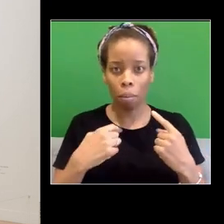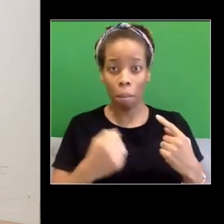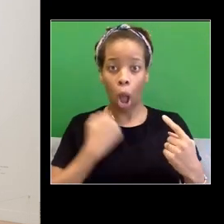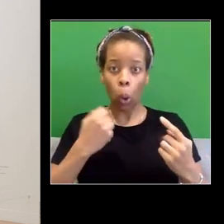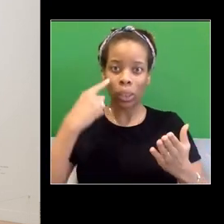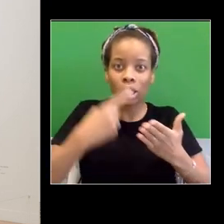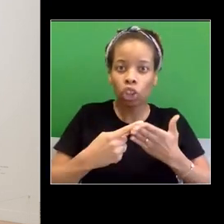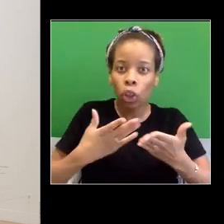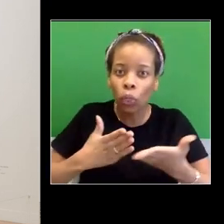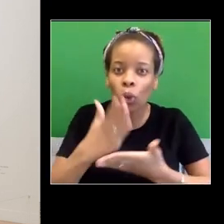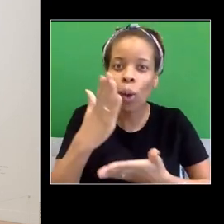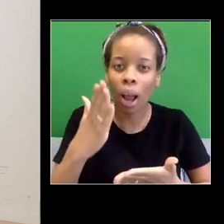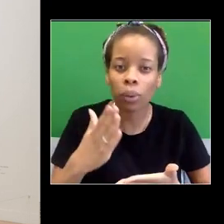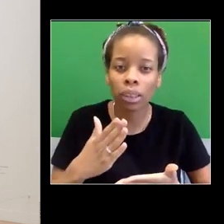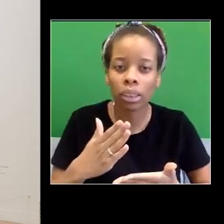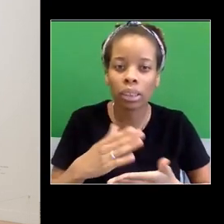as I go along,